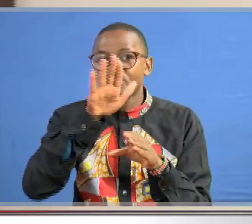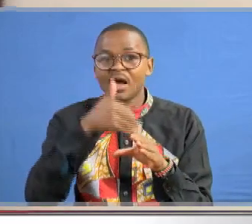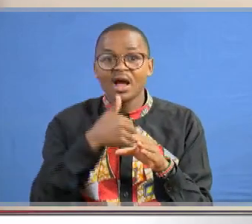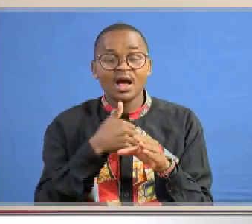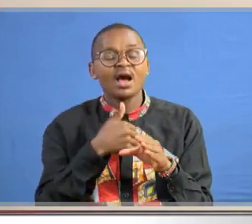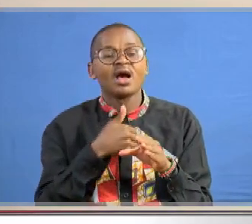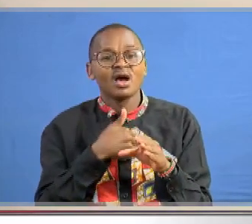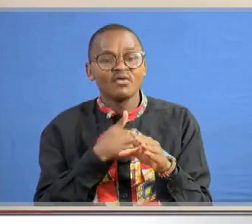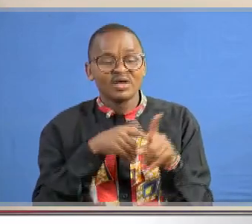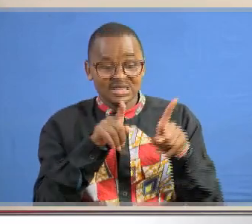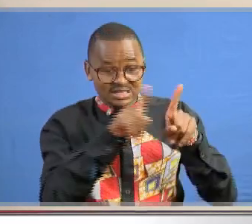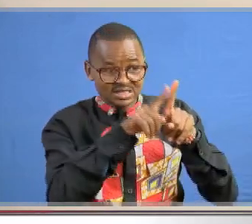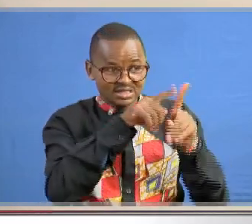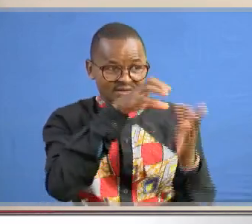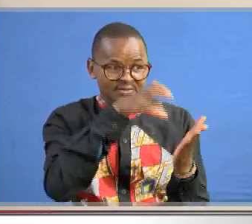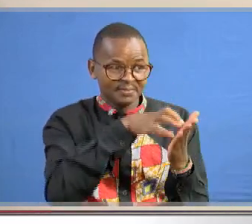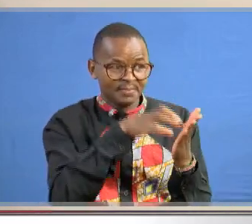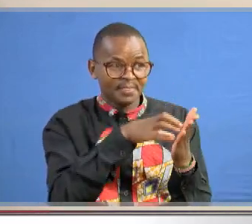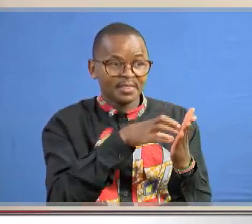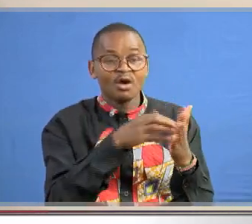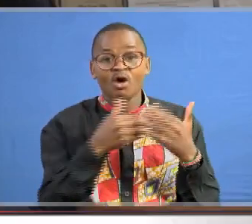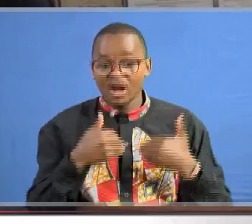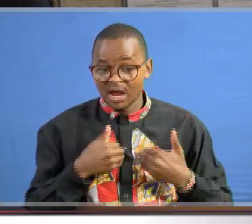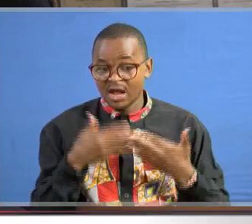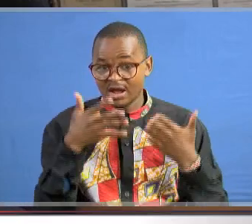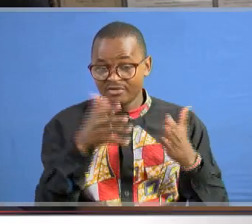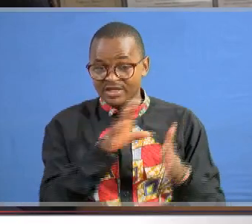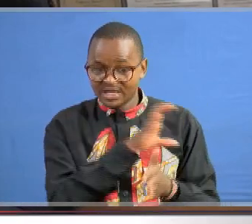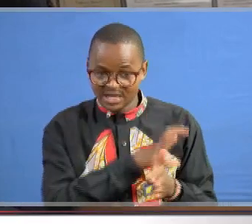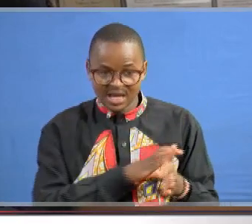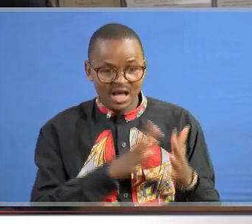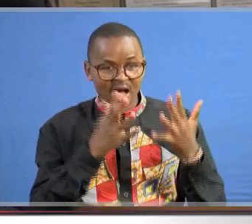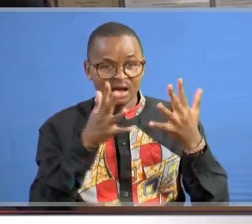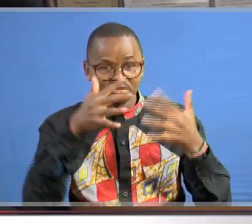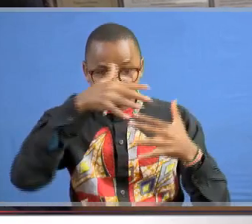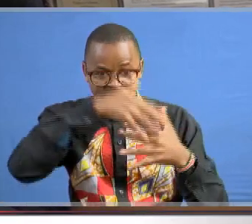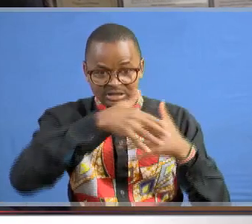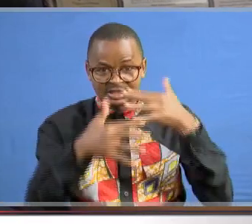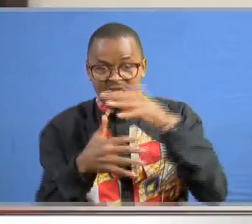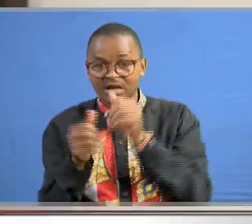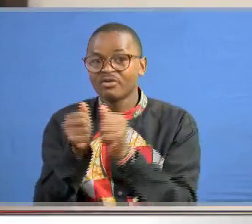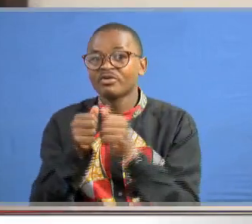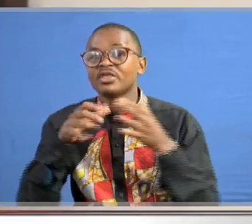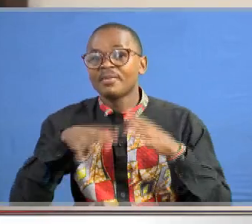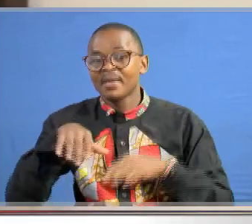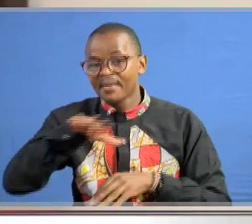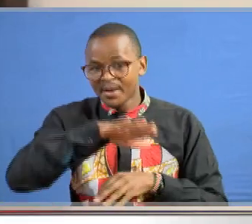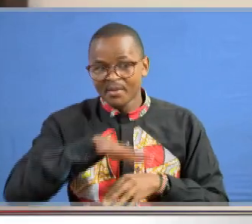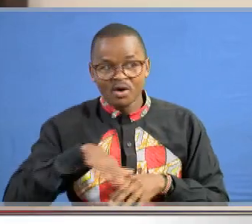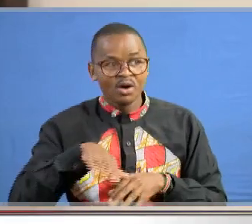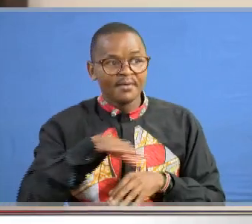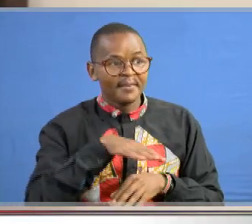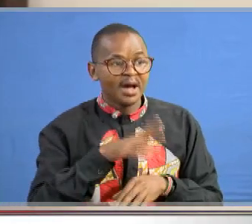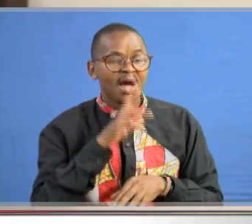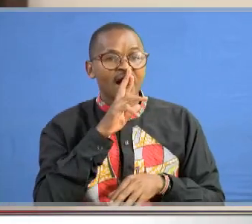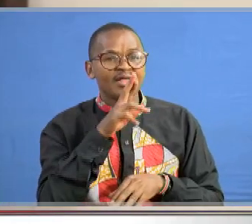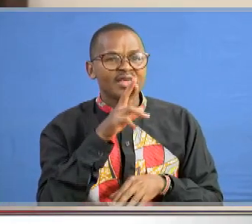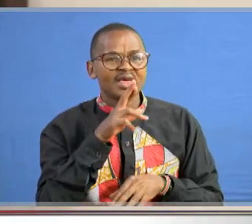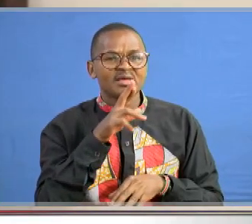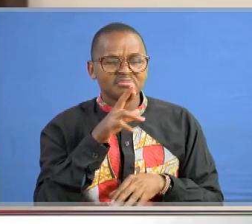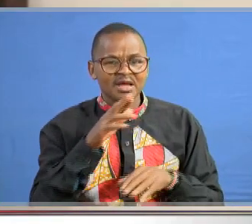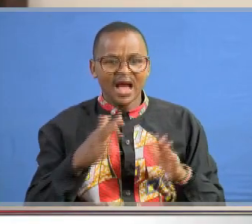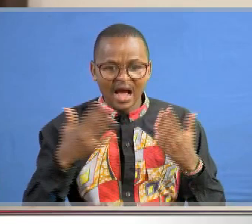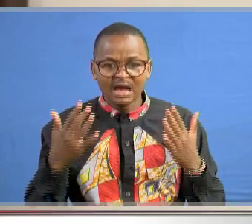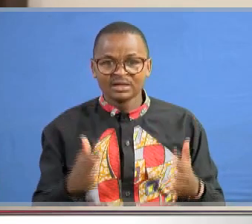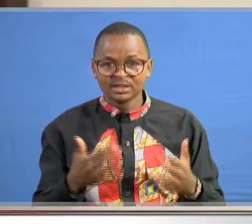a similar condition or exhibit these symptoms? How do you interact with the people around you? Are they very aggressive?